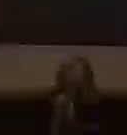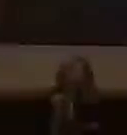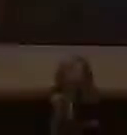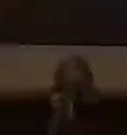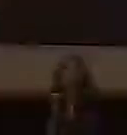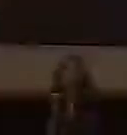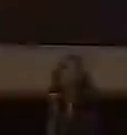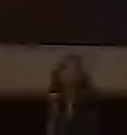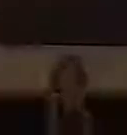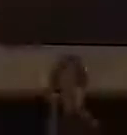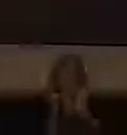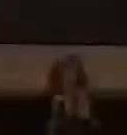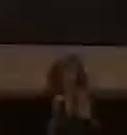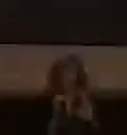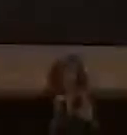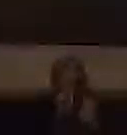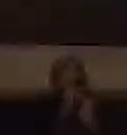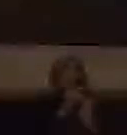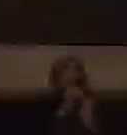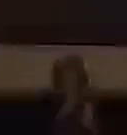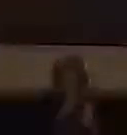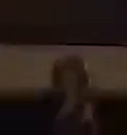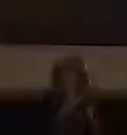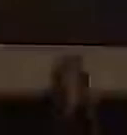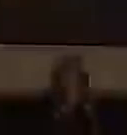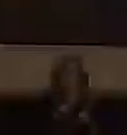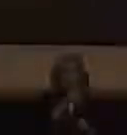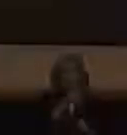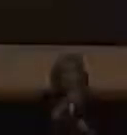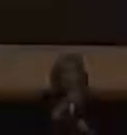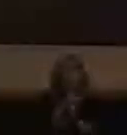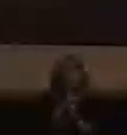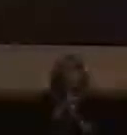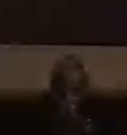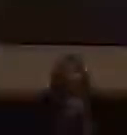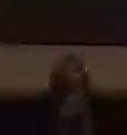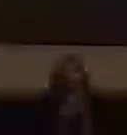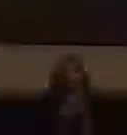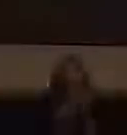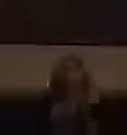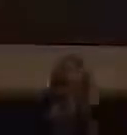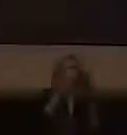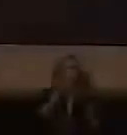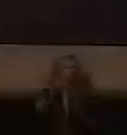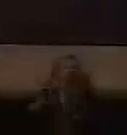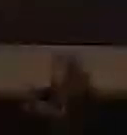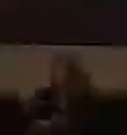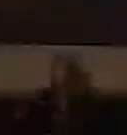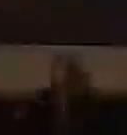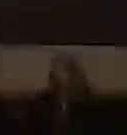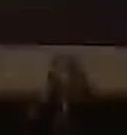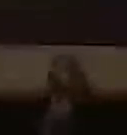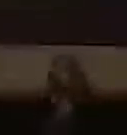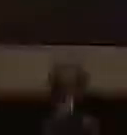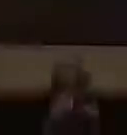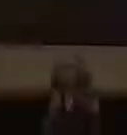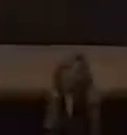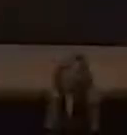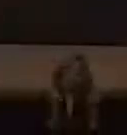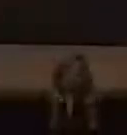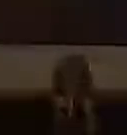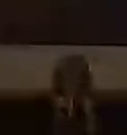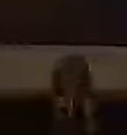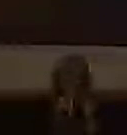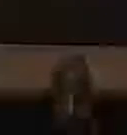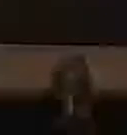your website provides you with added opportunity to expand your reach. Unfortunately, many businesses still struggle with accessible